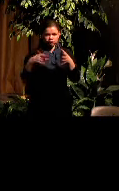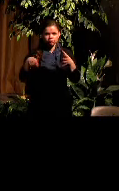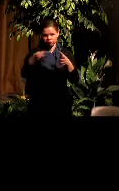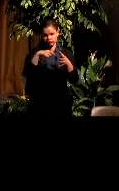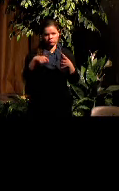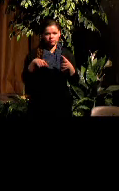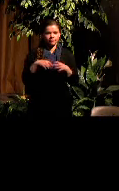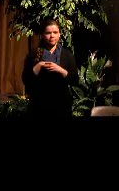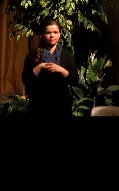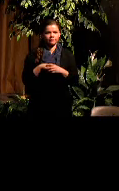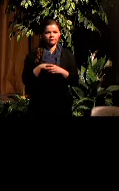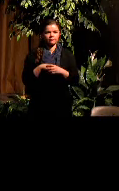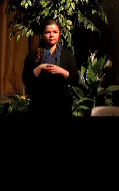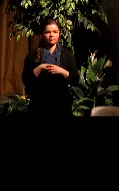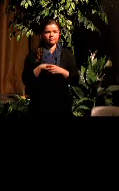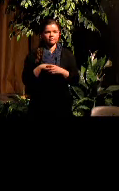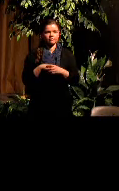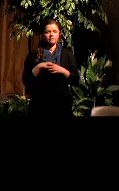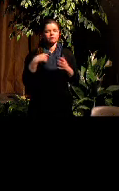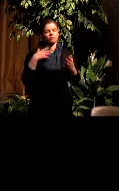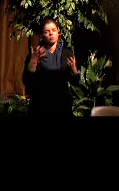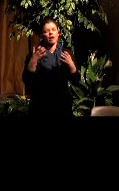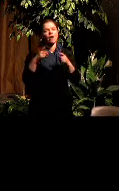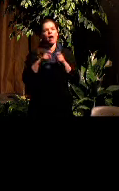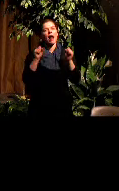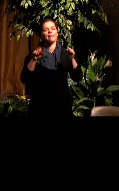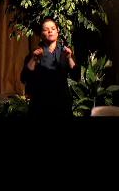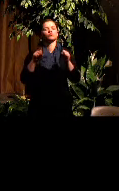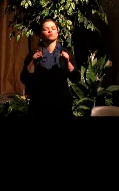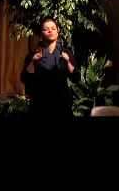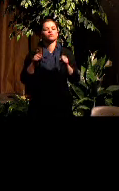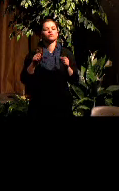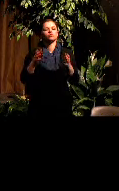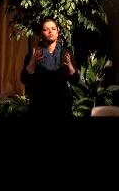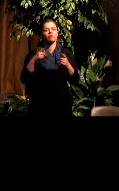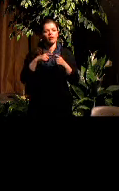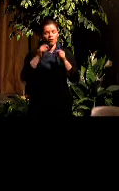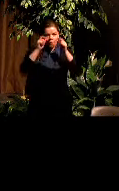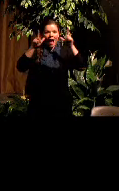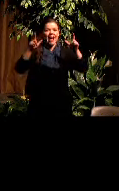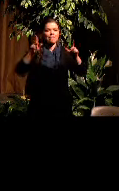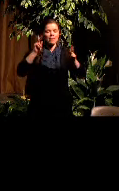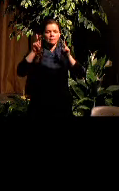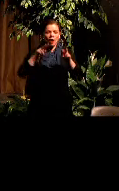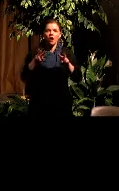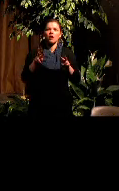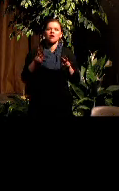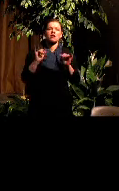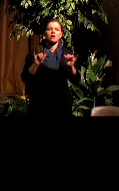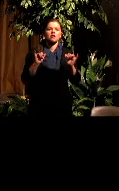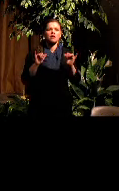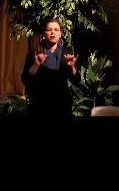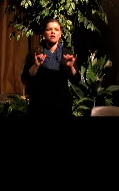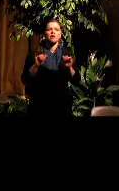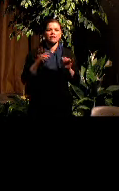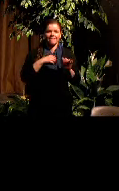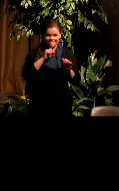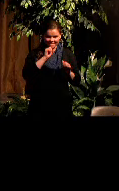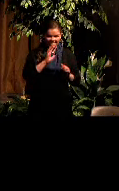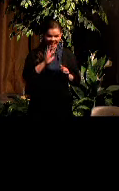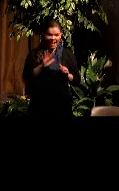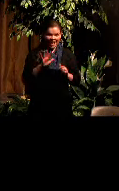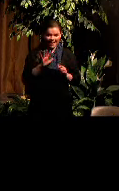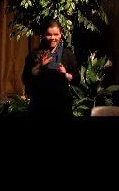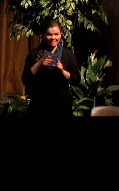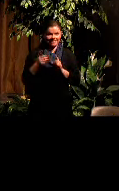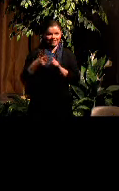want to flip a switch for somebody, like my switch was flipped when I was 6 years old at the Westport Nature Center in Connecticut, when a guy by the name of